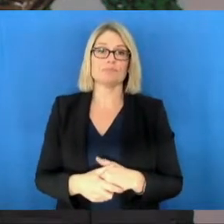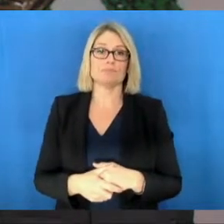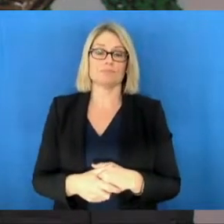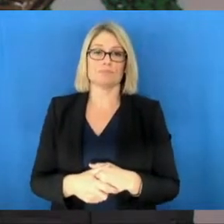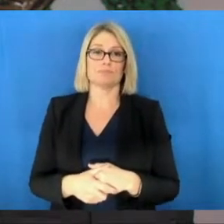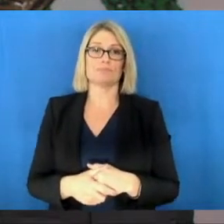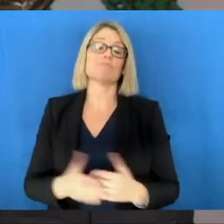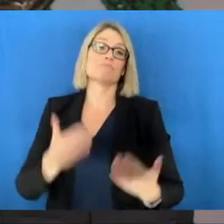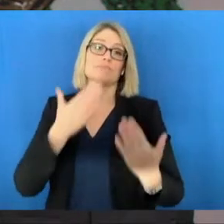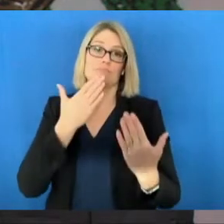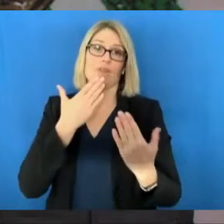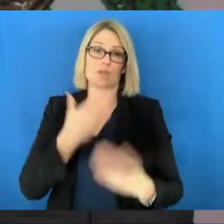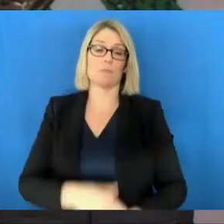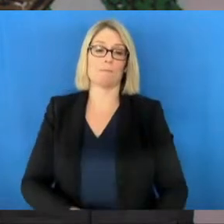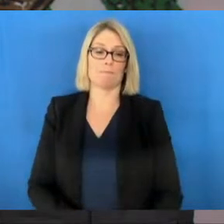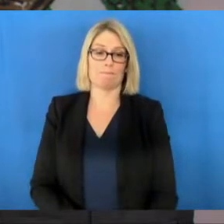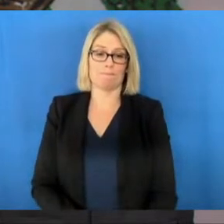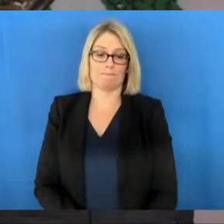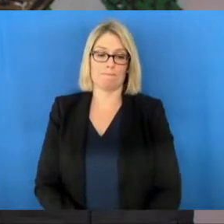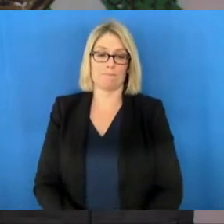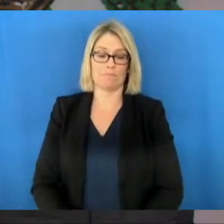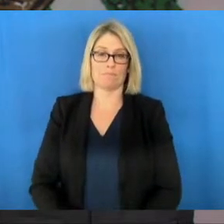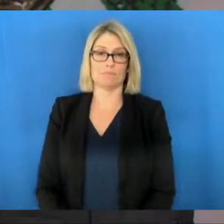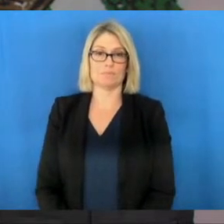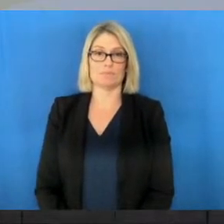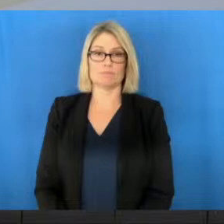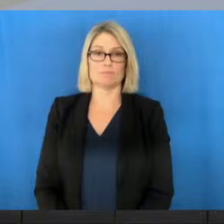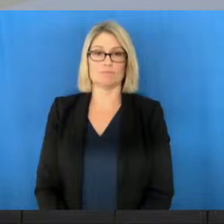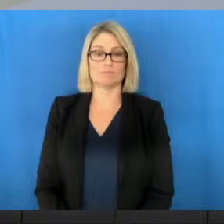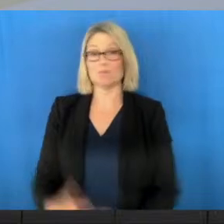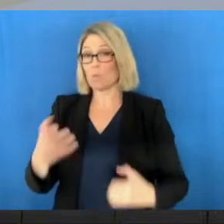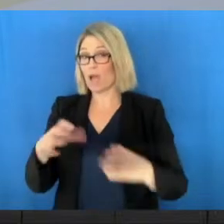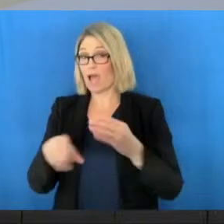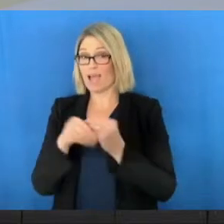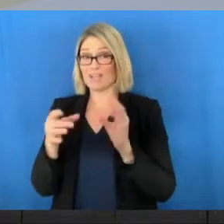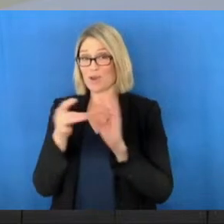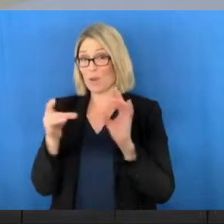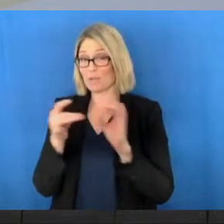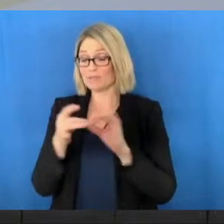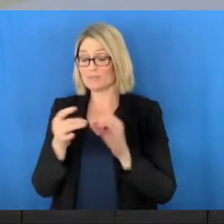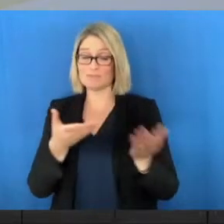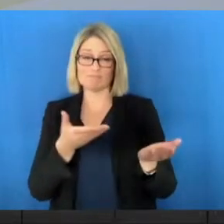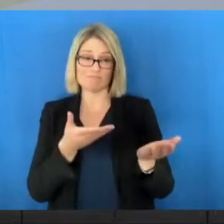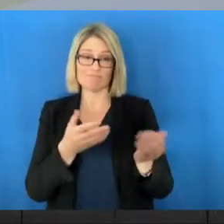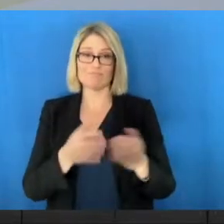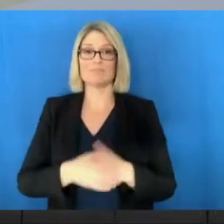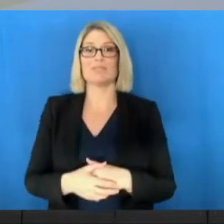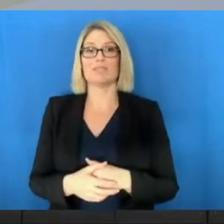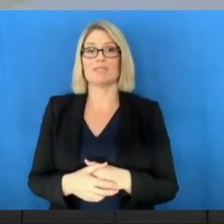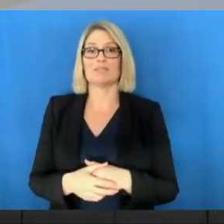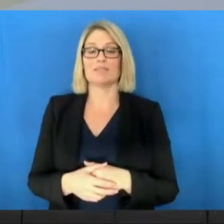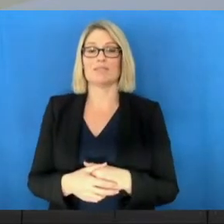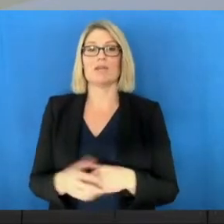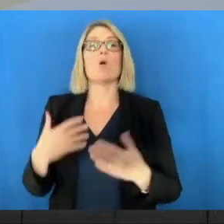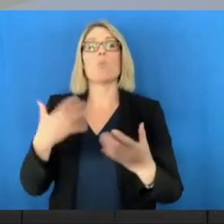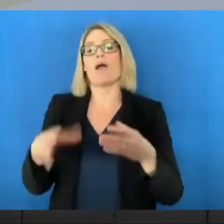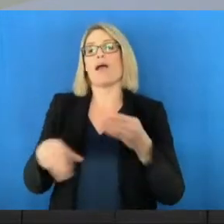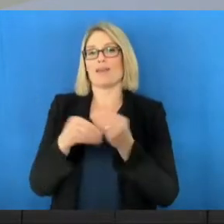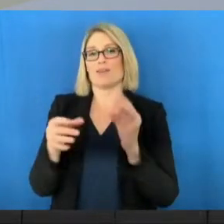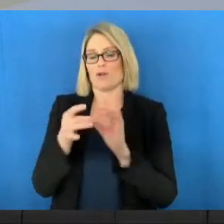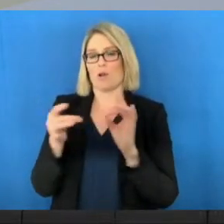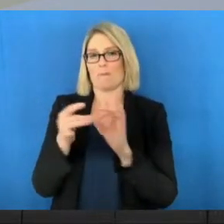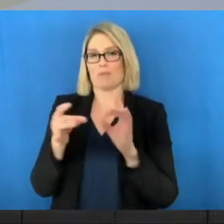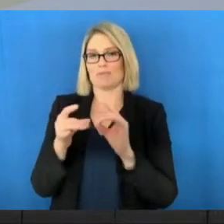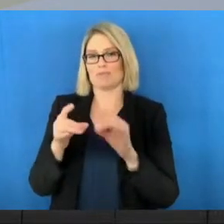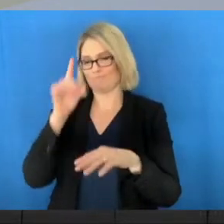Thank you. You're welcome. You want to add anything? I was just going to just add a comment because I think